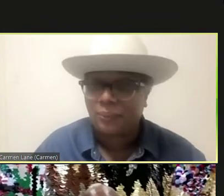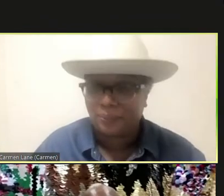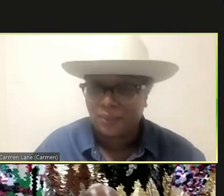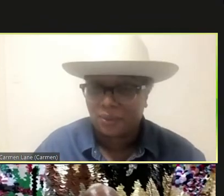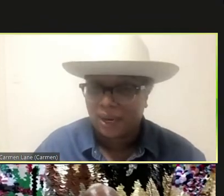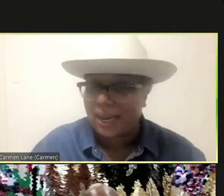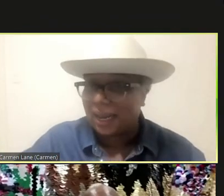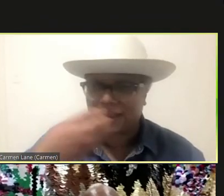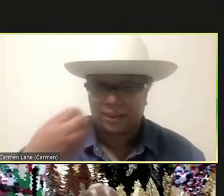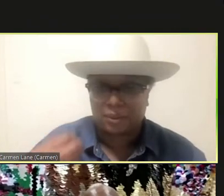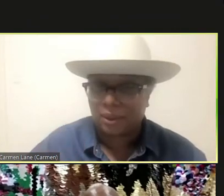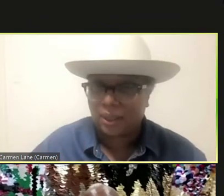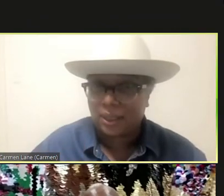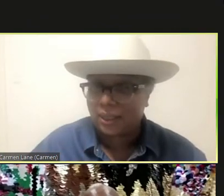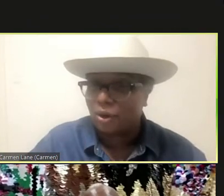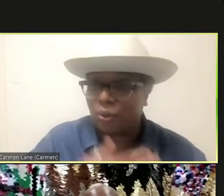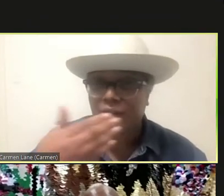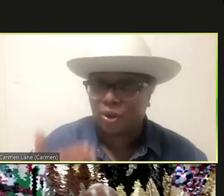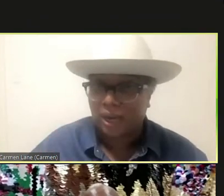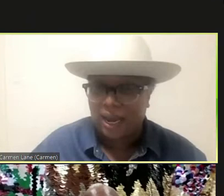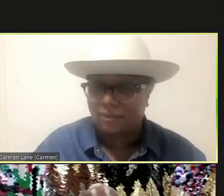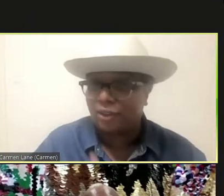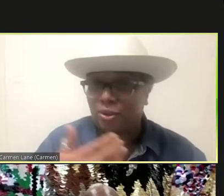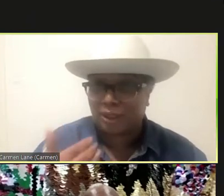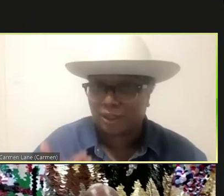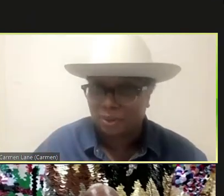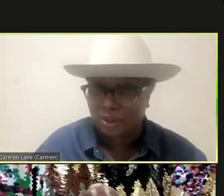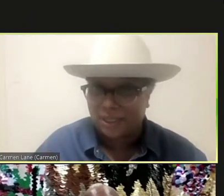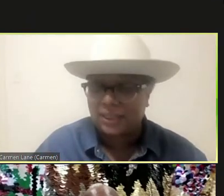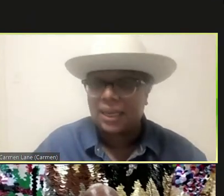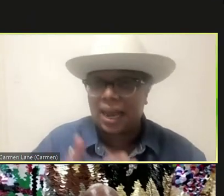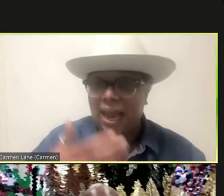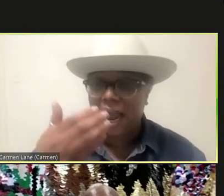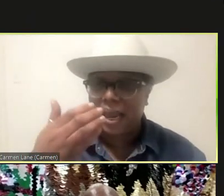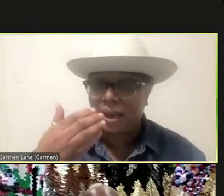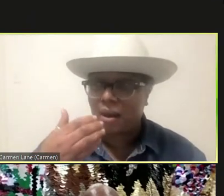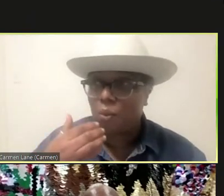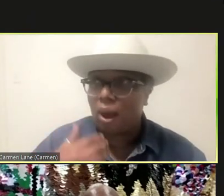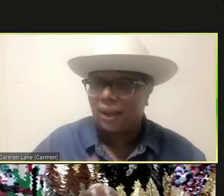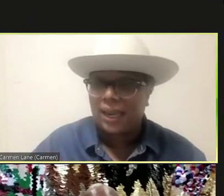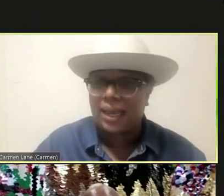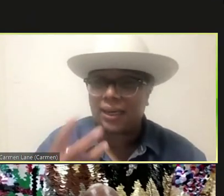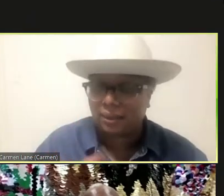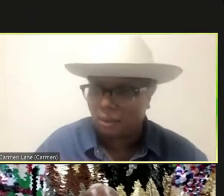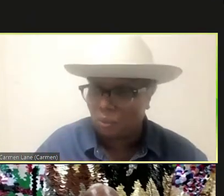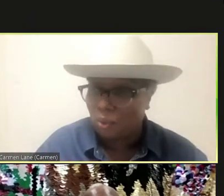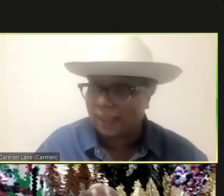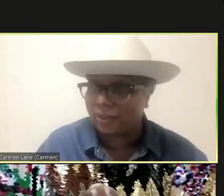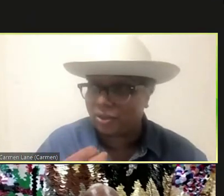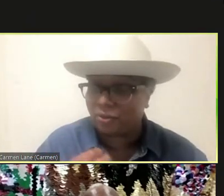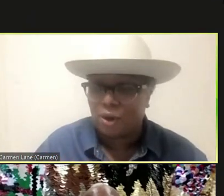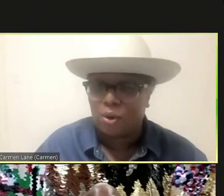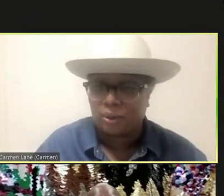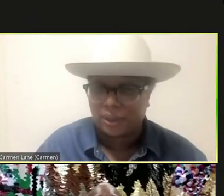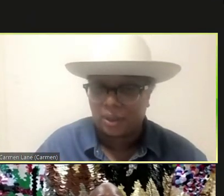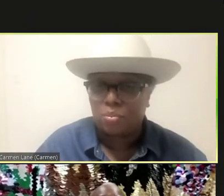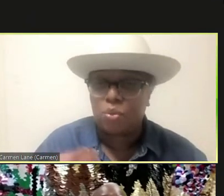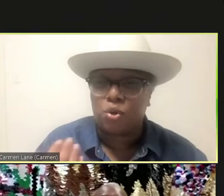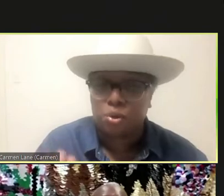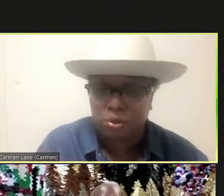you, right? As a, you know, in your life, in your experience, while letting what gets